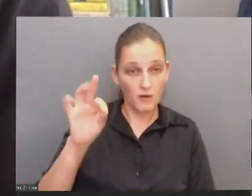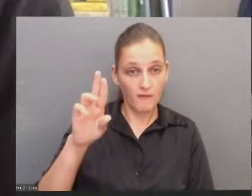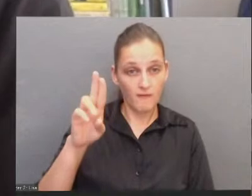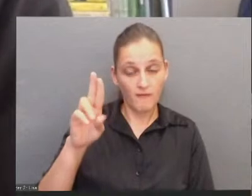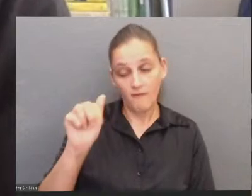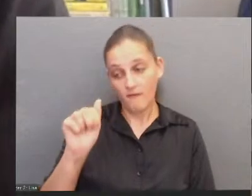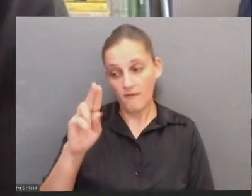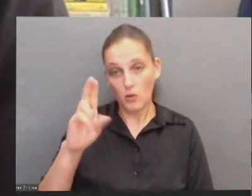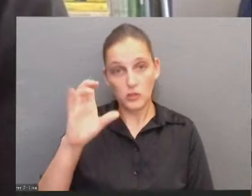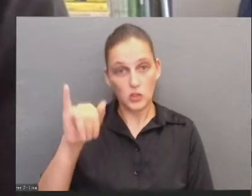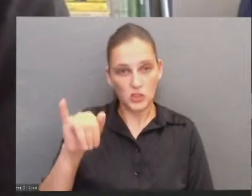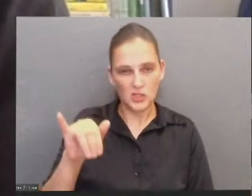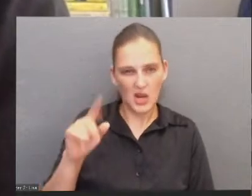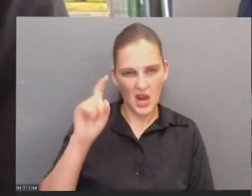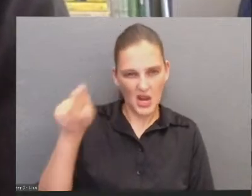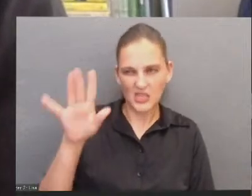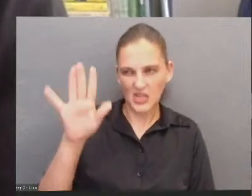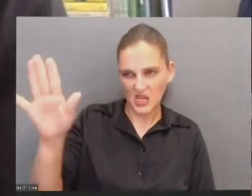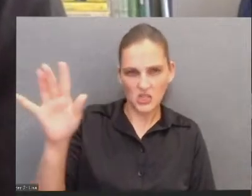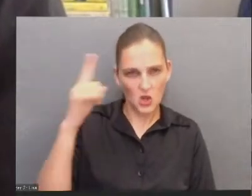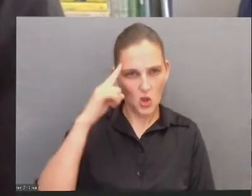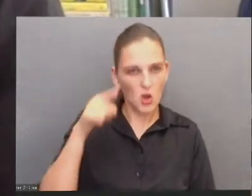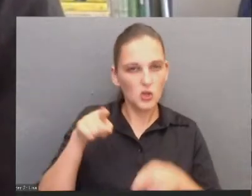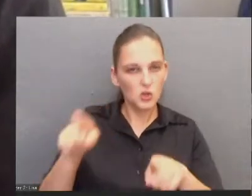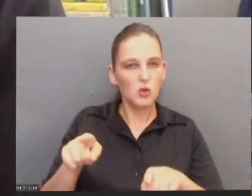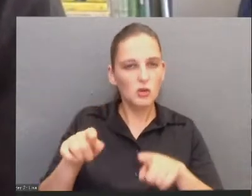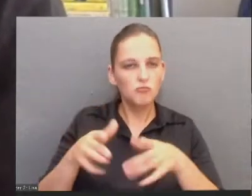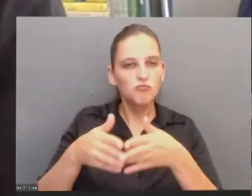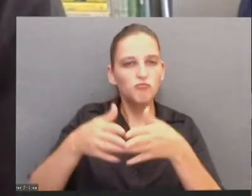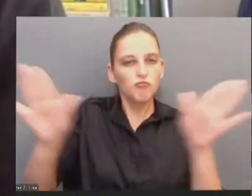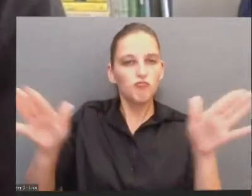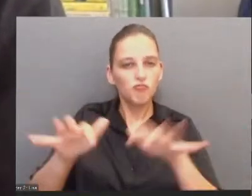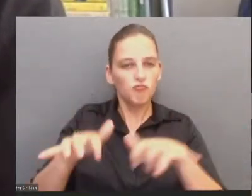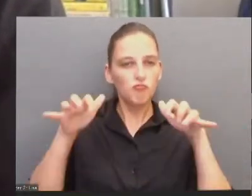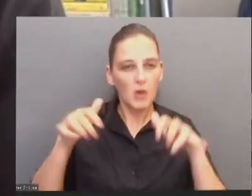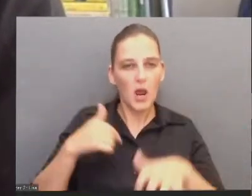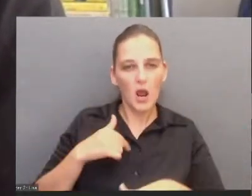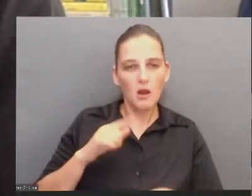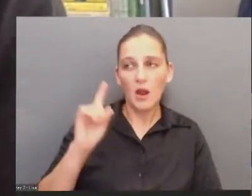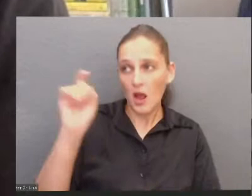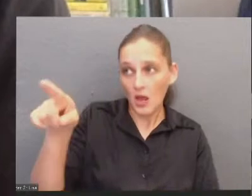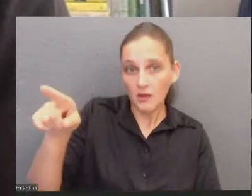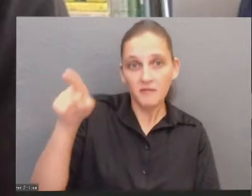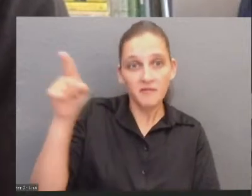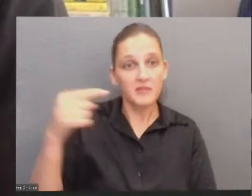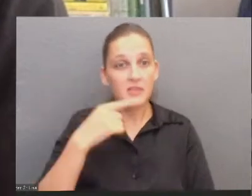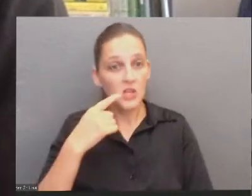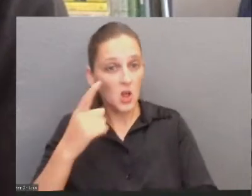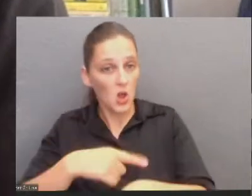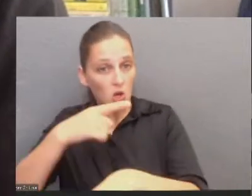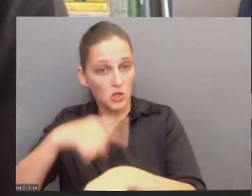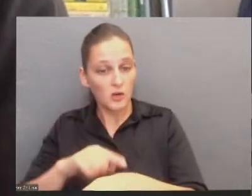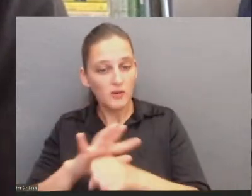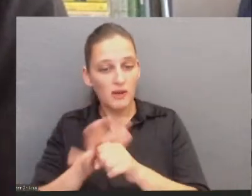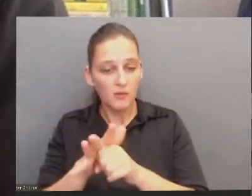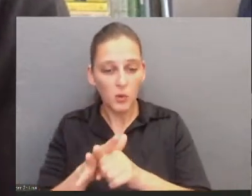And in his response, he stated that long COVID is highly suggestive of ME. I should tell you that the ME community has